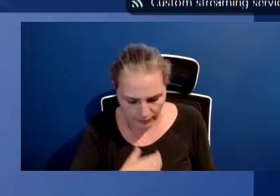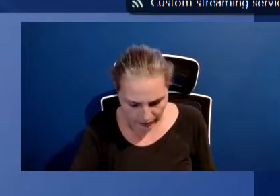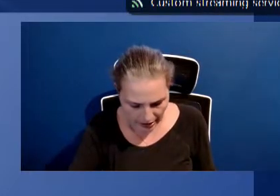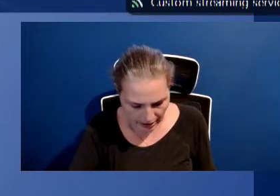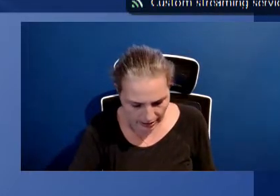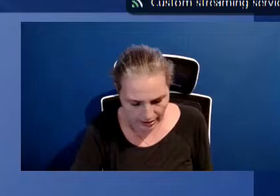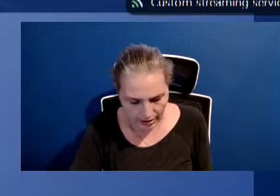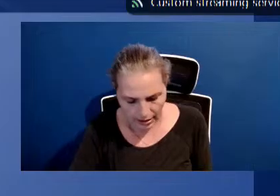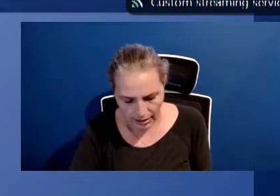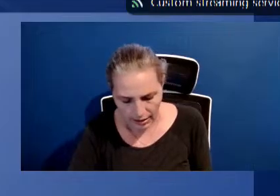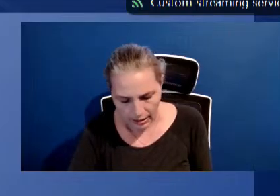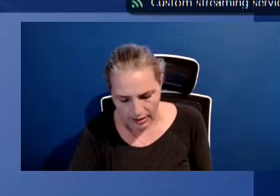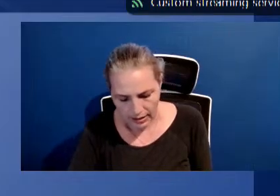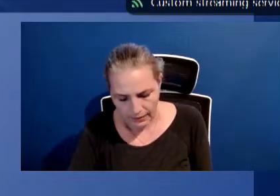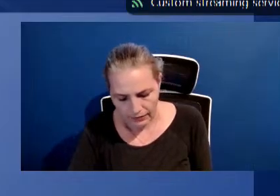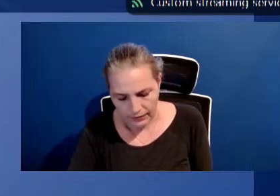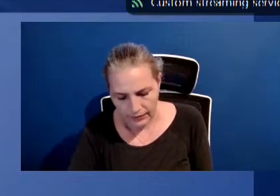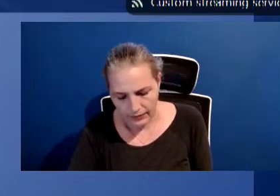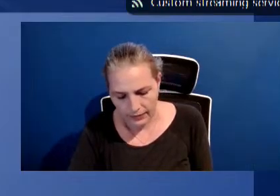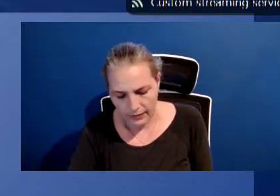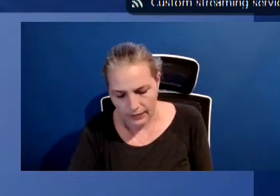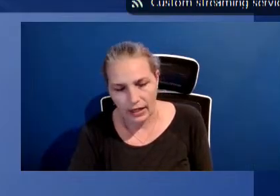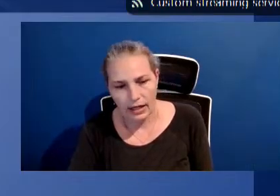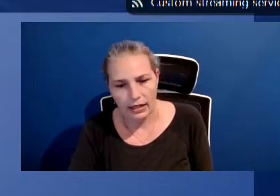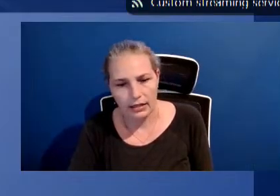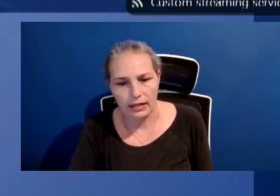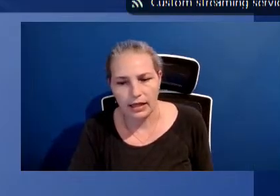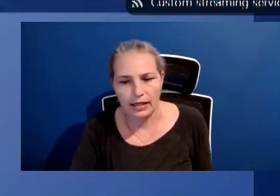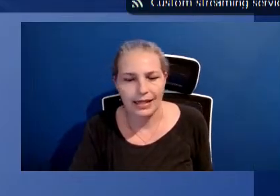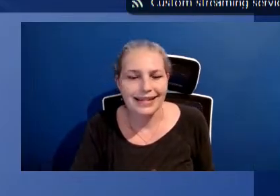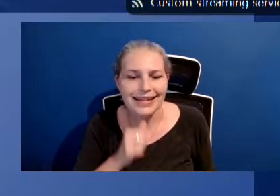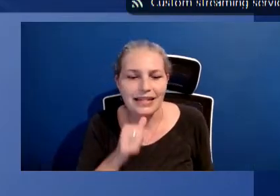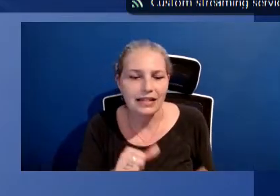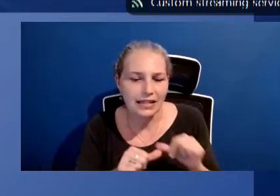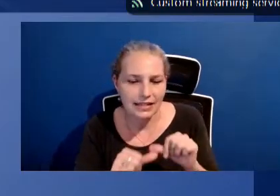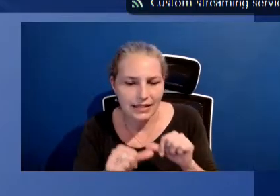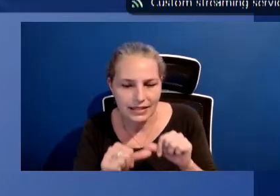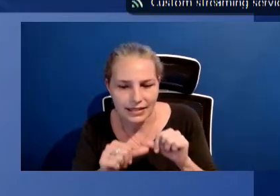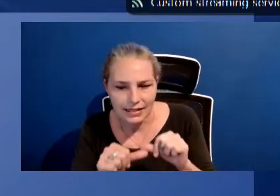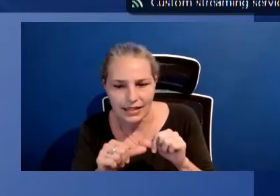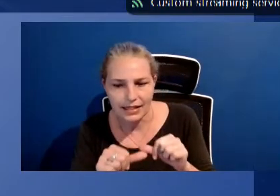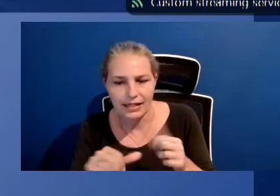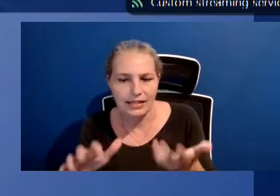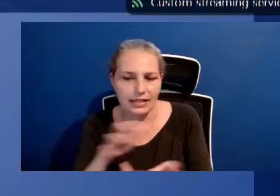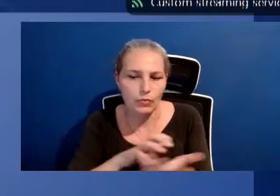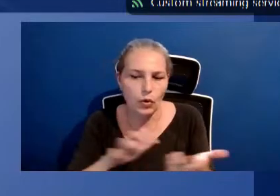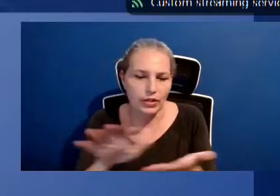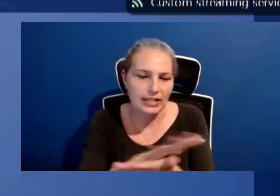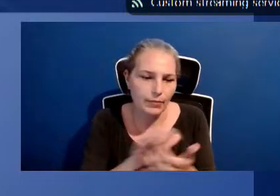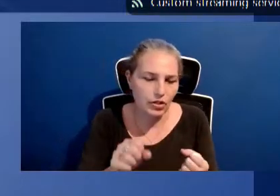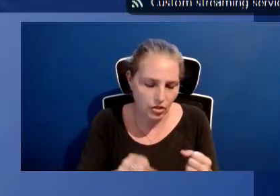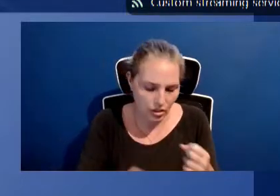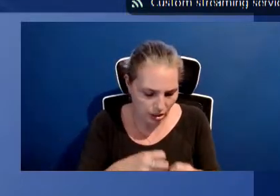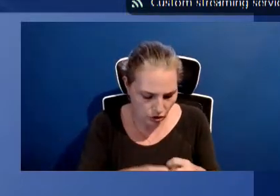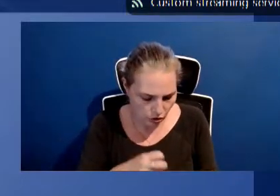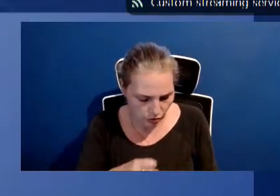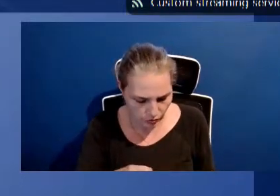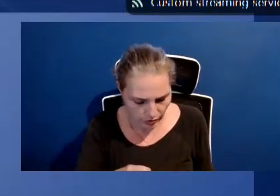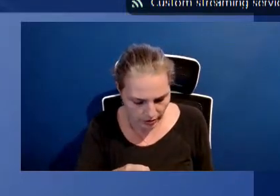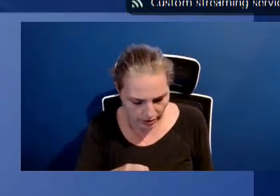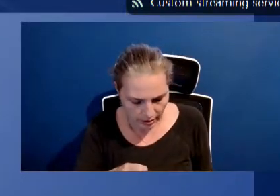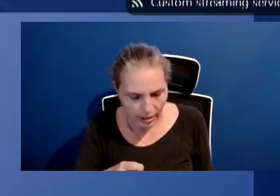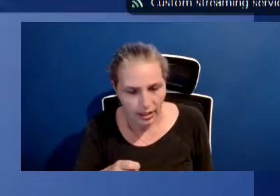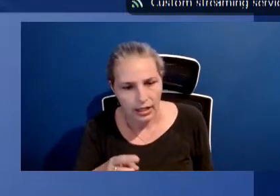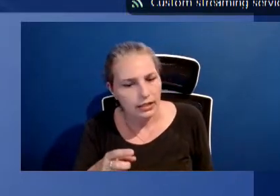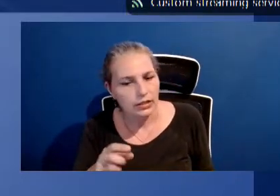numerous adjusters, inconsistencies, smoke damage, and so forth. And the only reason we are able to take action by law with State